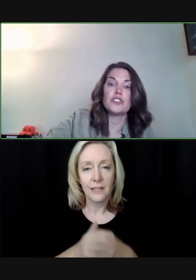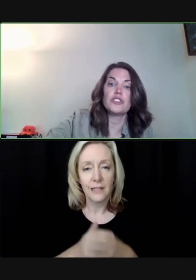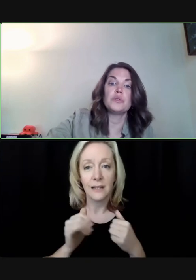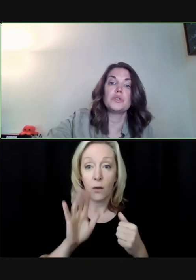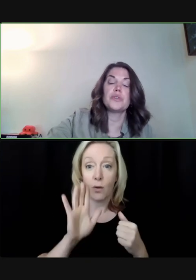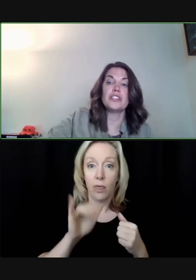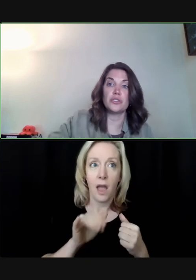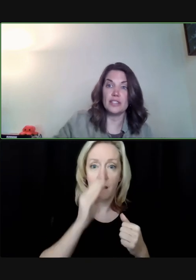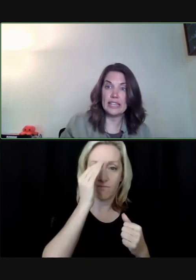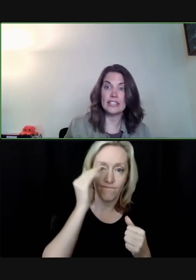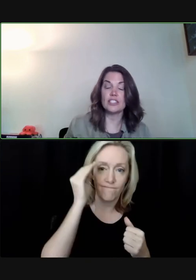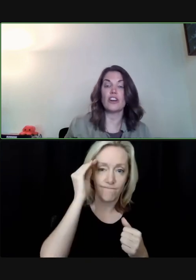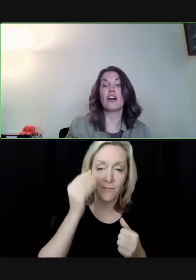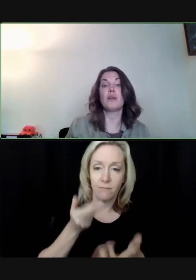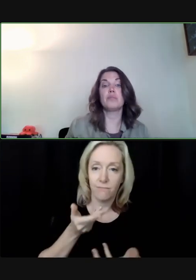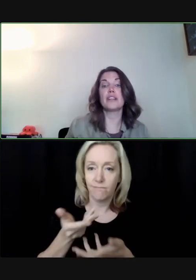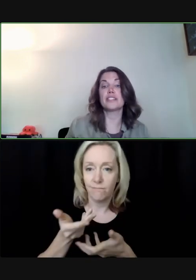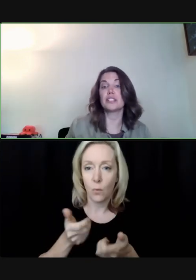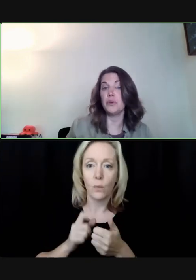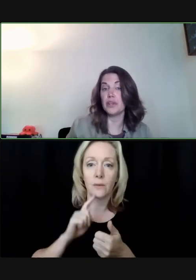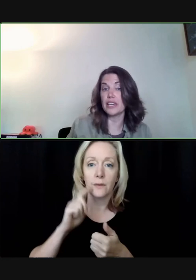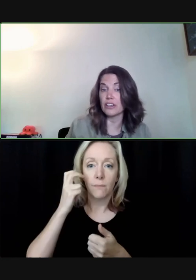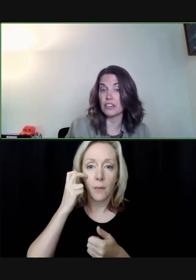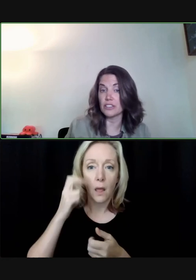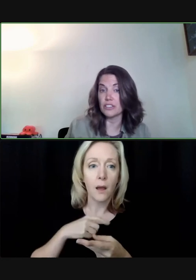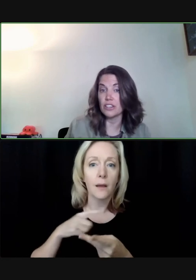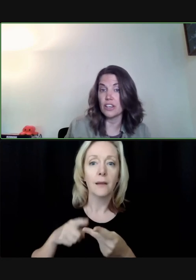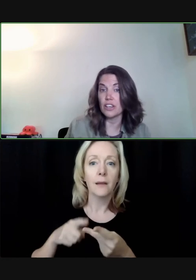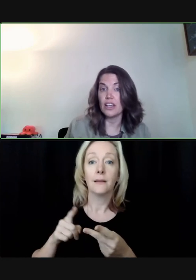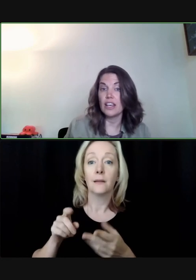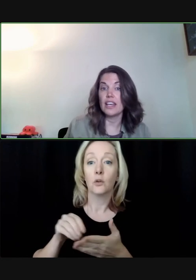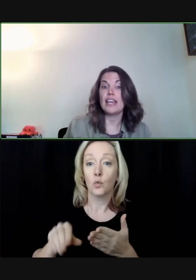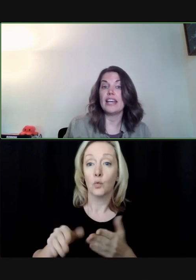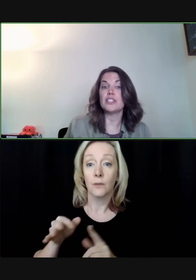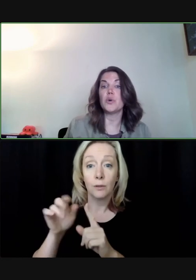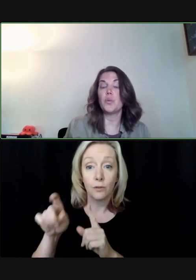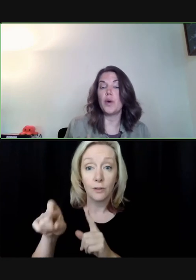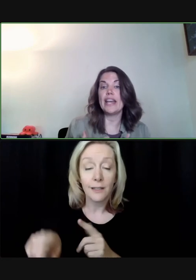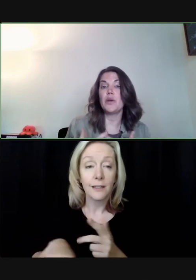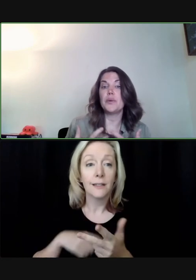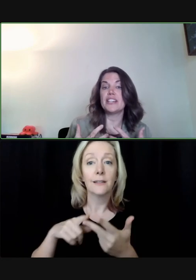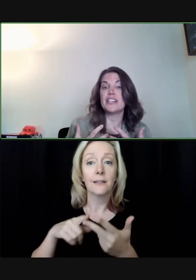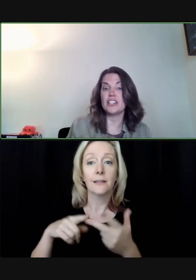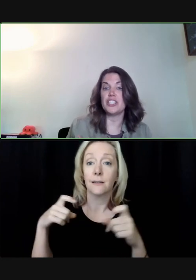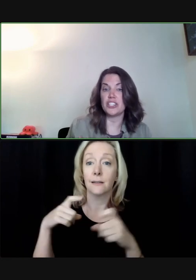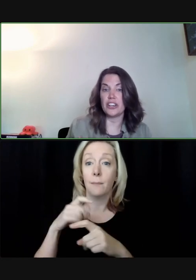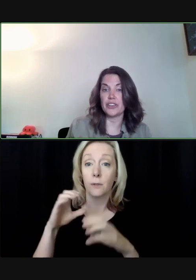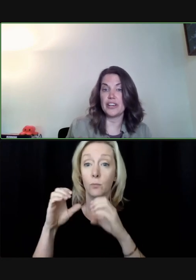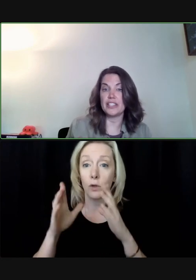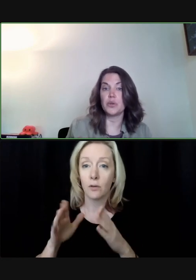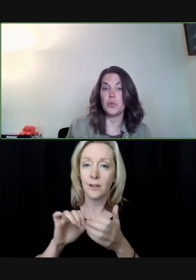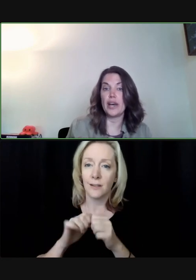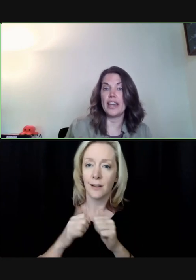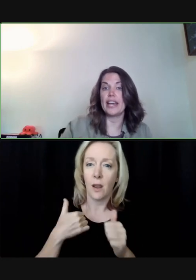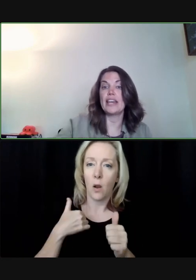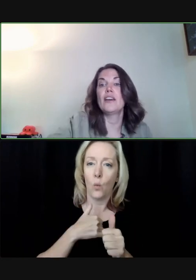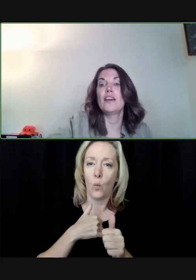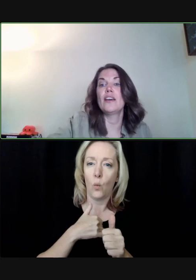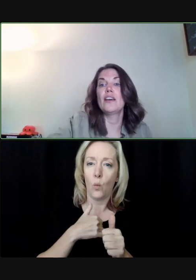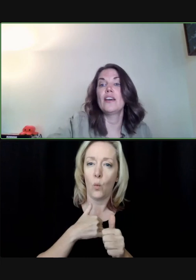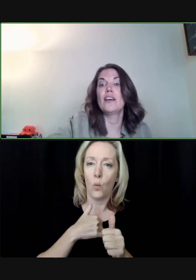blindness, our students with additional needs, our complex communicators, it's the way we touch each other. It's